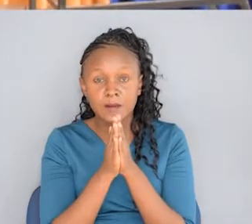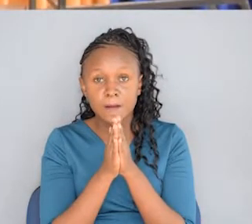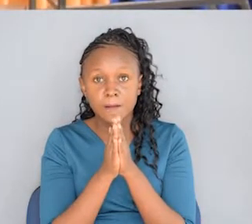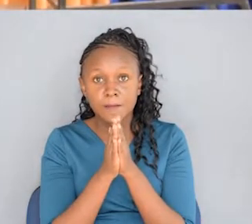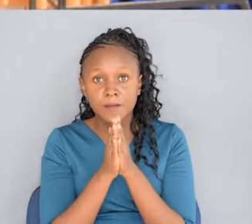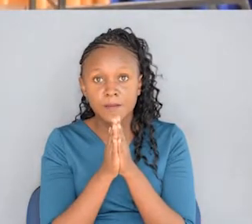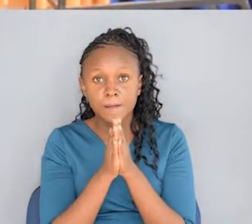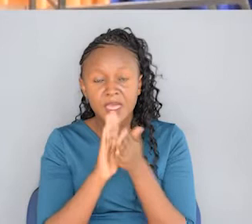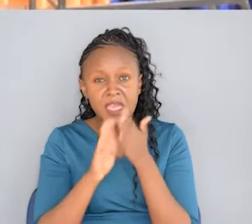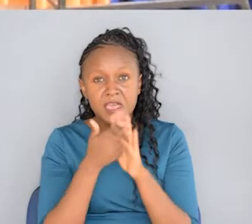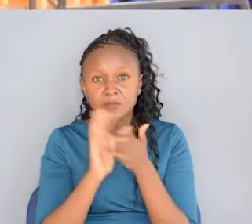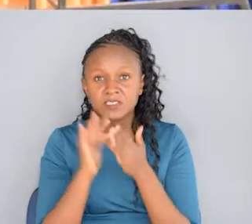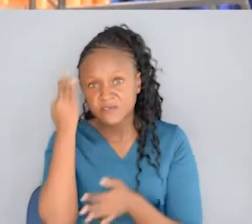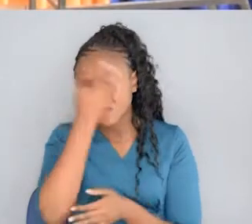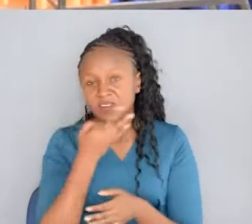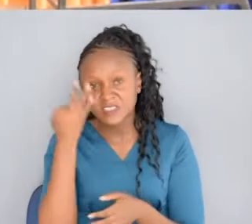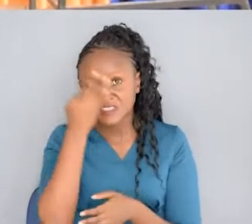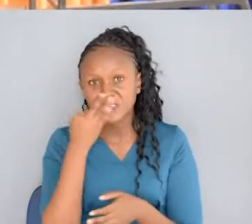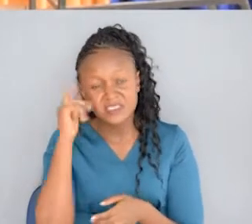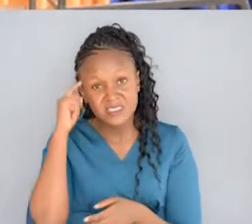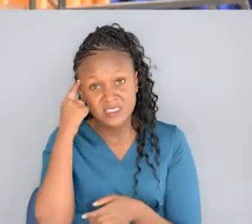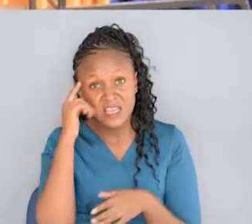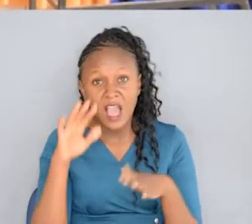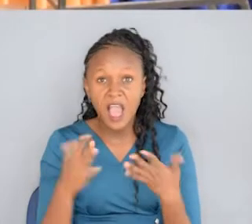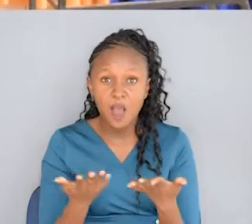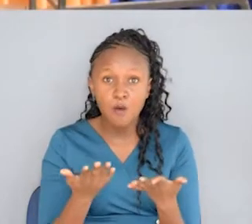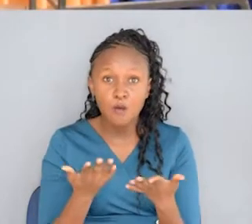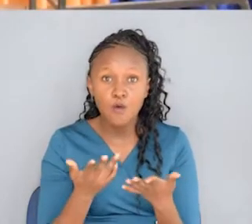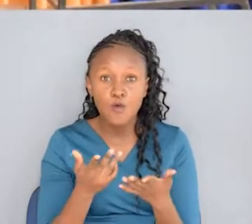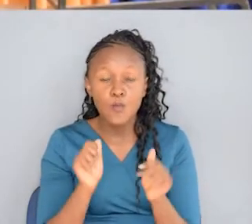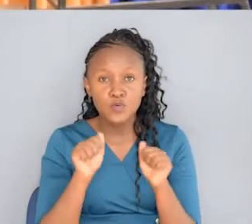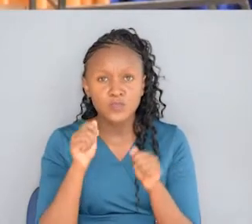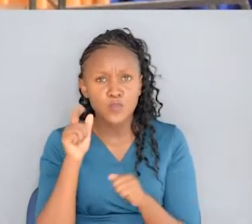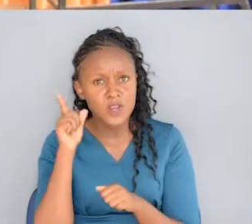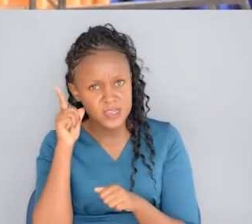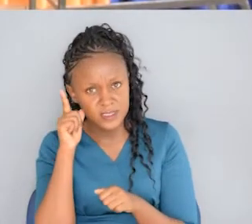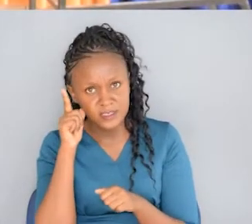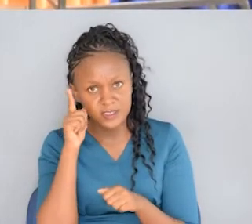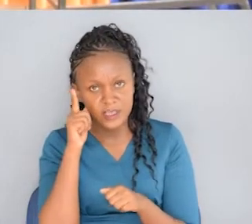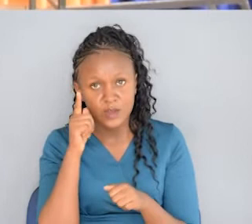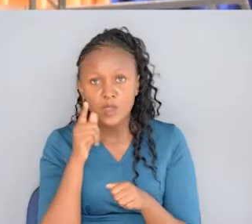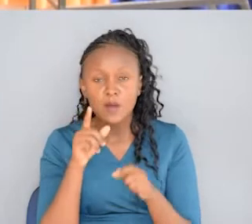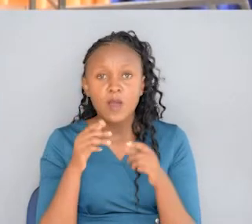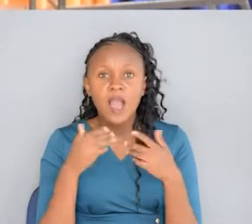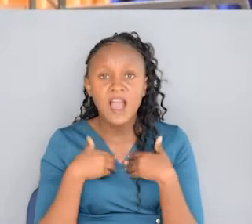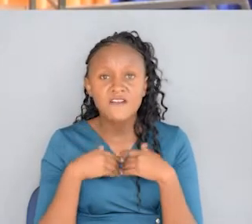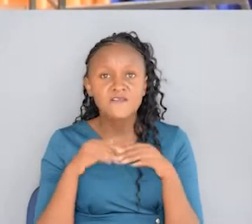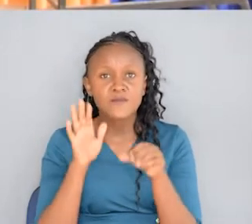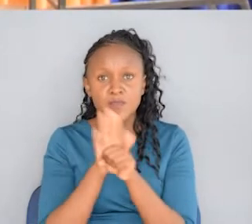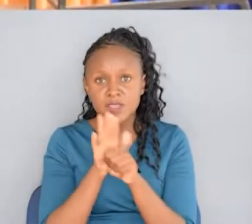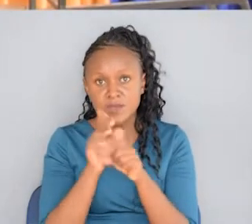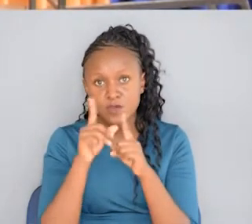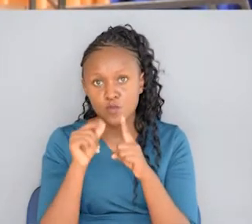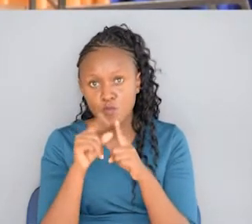do. They think that they will be heard for their many words. Do not be like them, for your